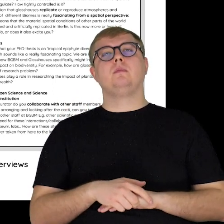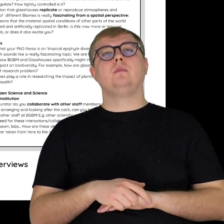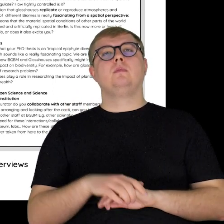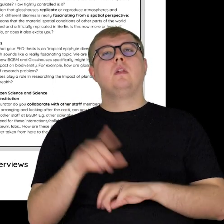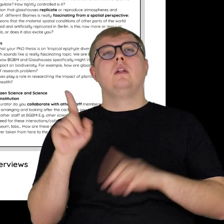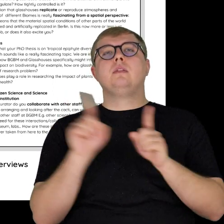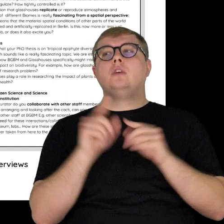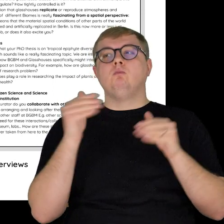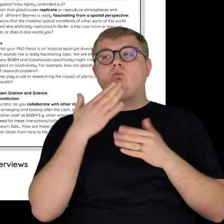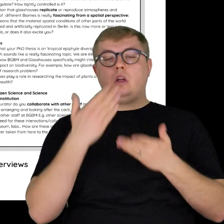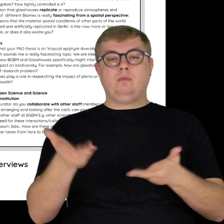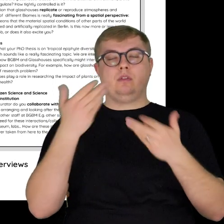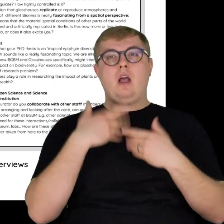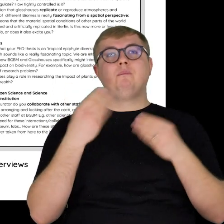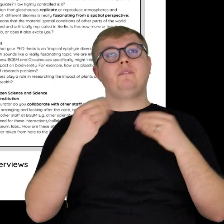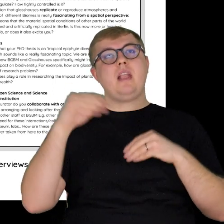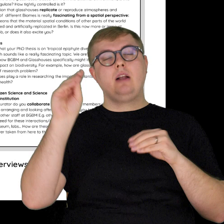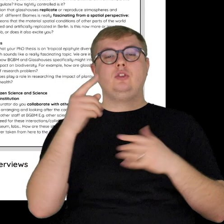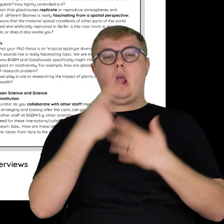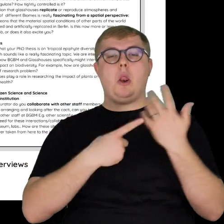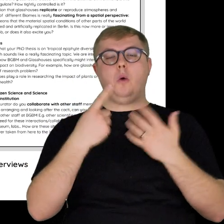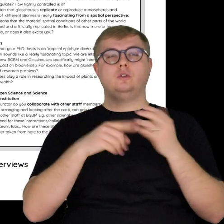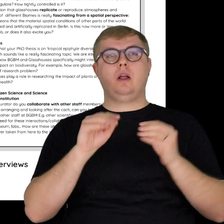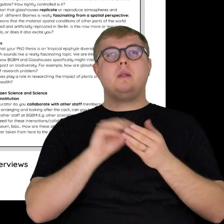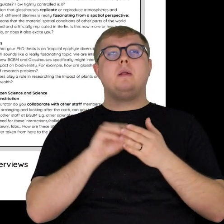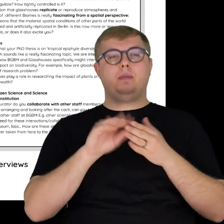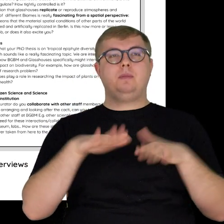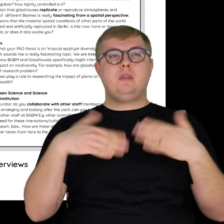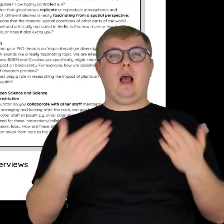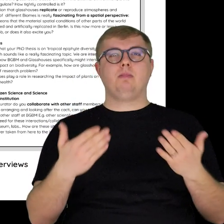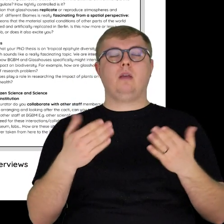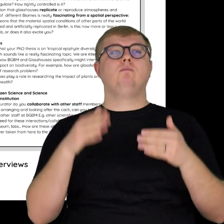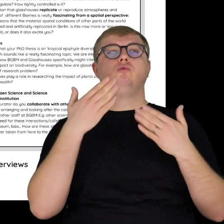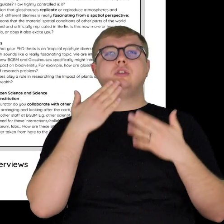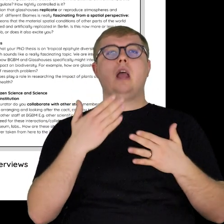more quantitative data through data banks